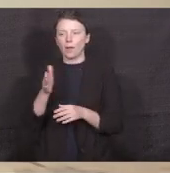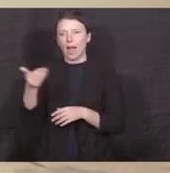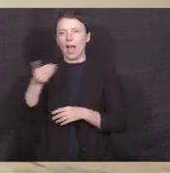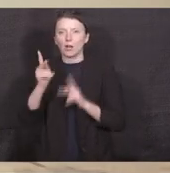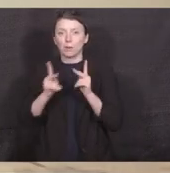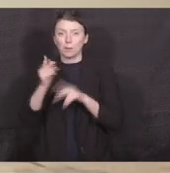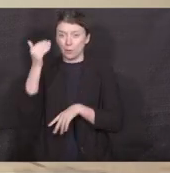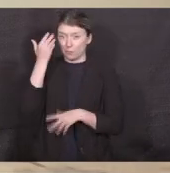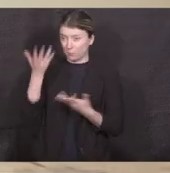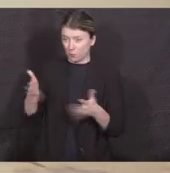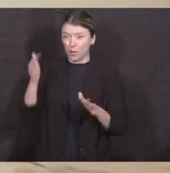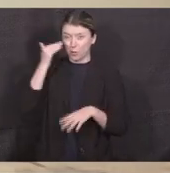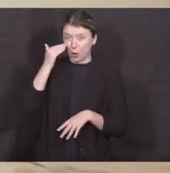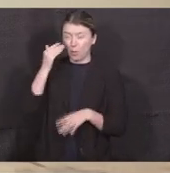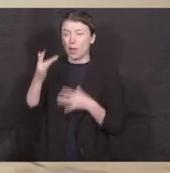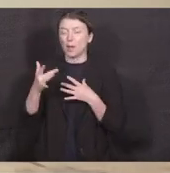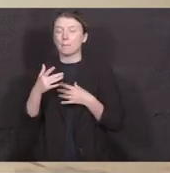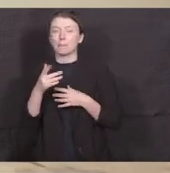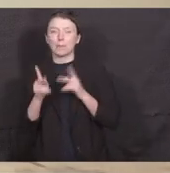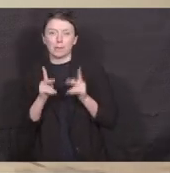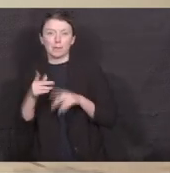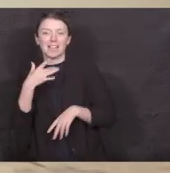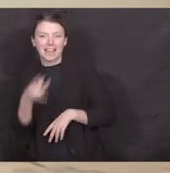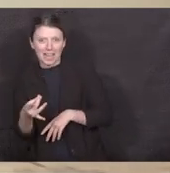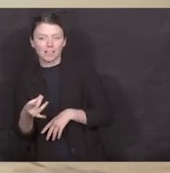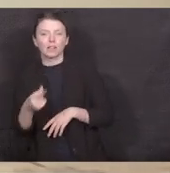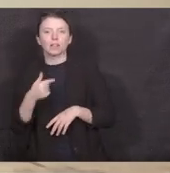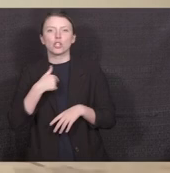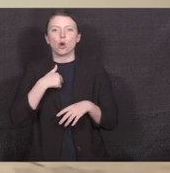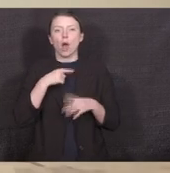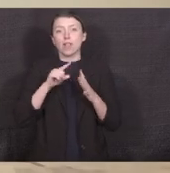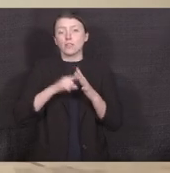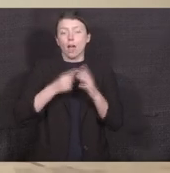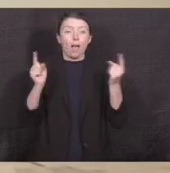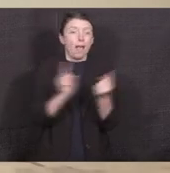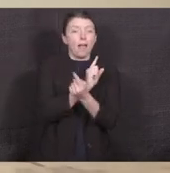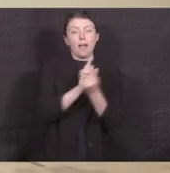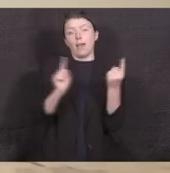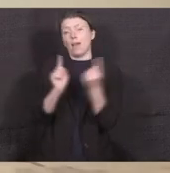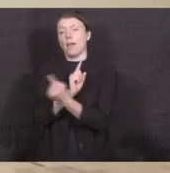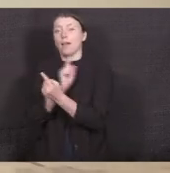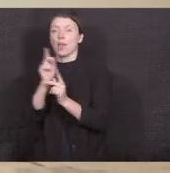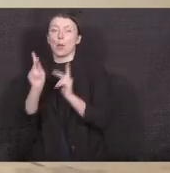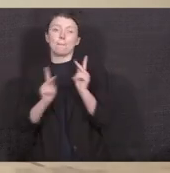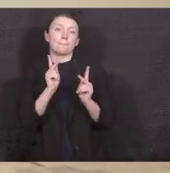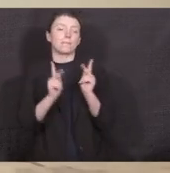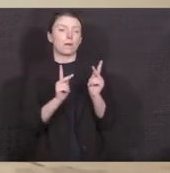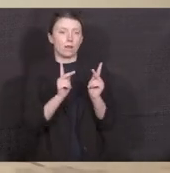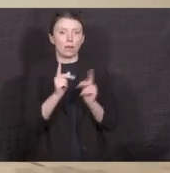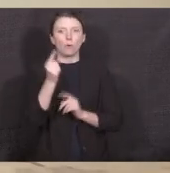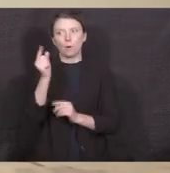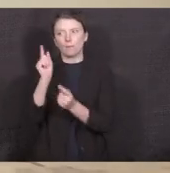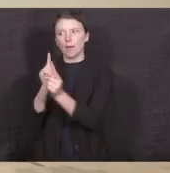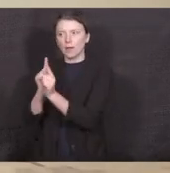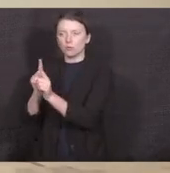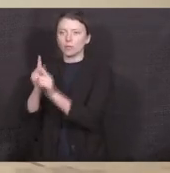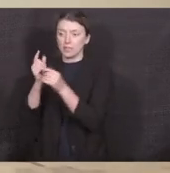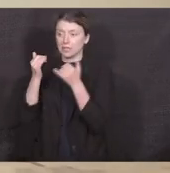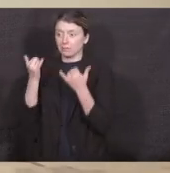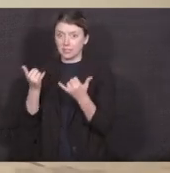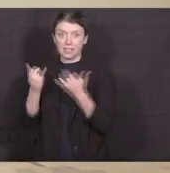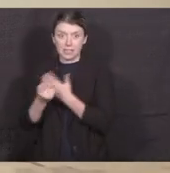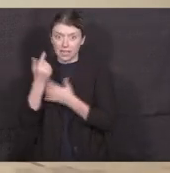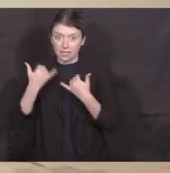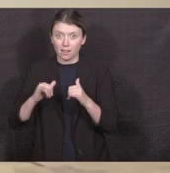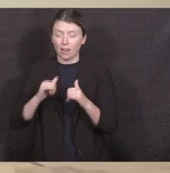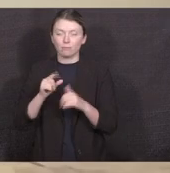like. And so I started to try to meet as many people as possible. One of my mentors to this day, I won't